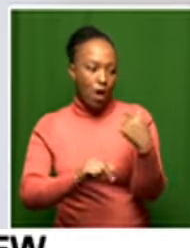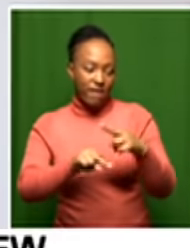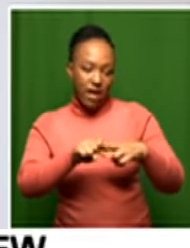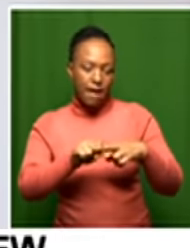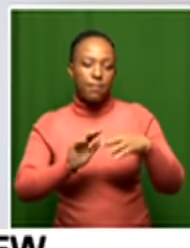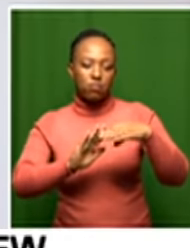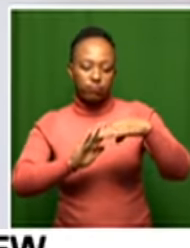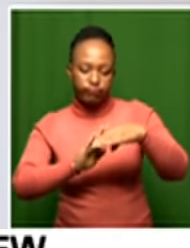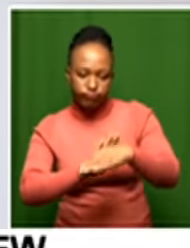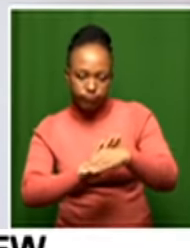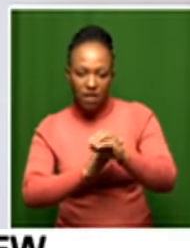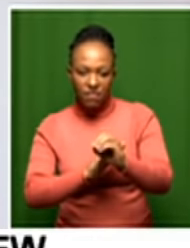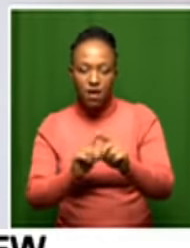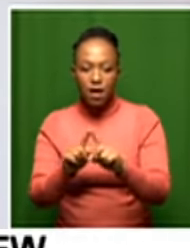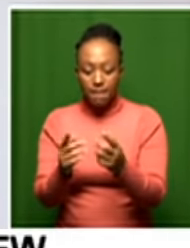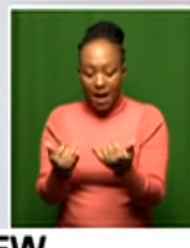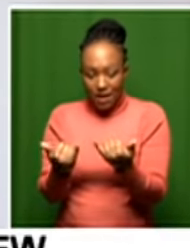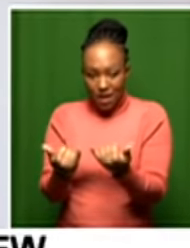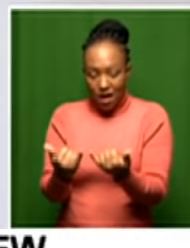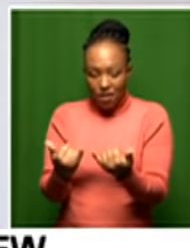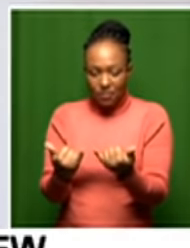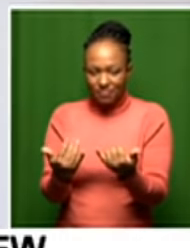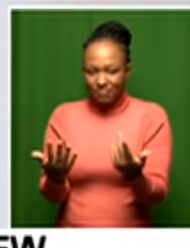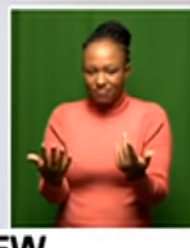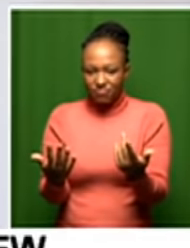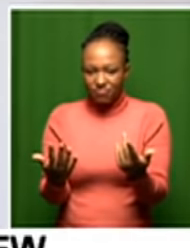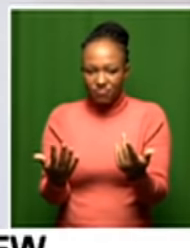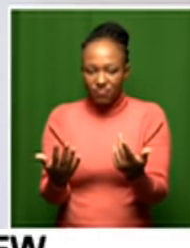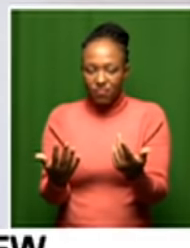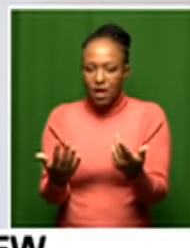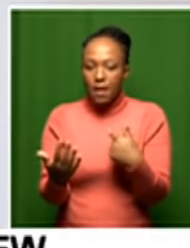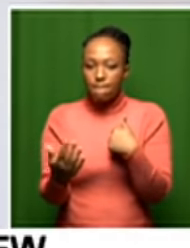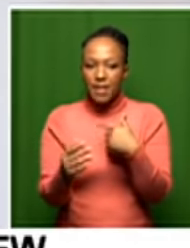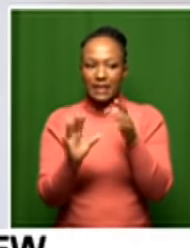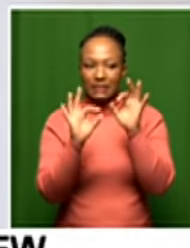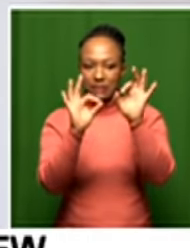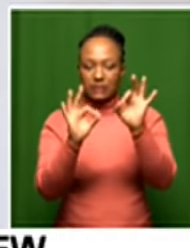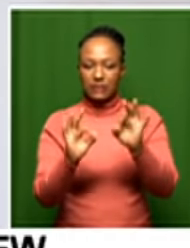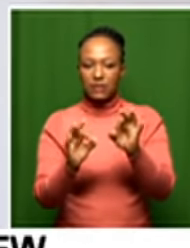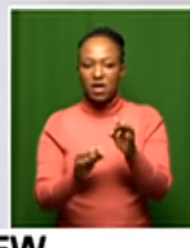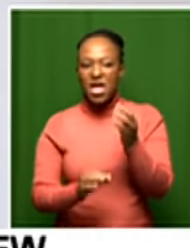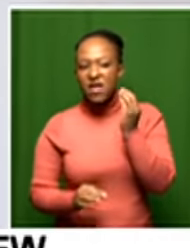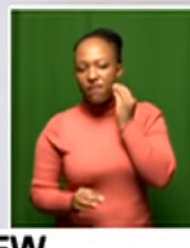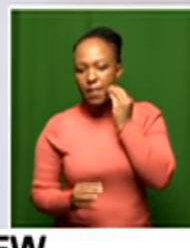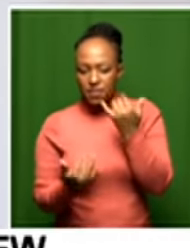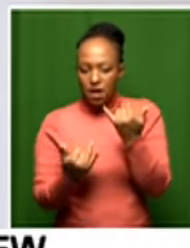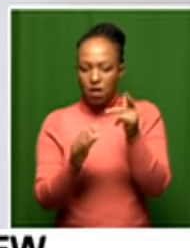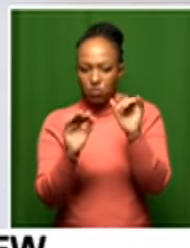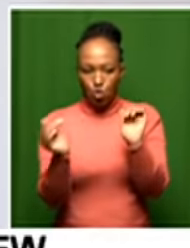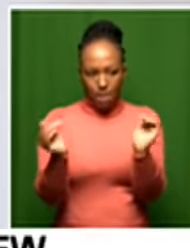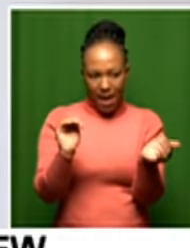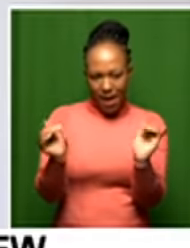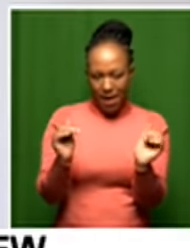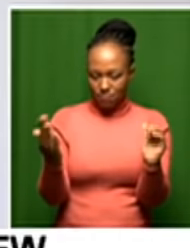indicate. At the moment, look, I don't quite have the exact data to confirm the